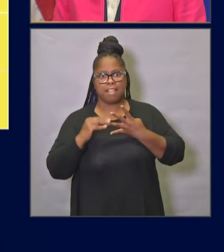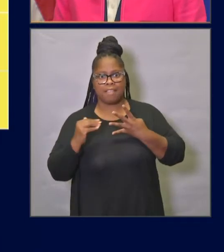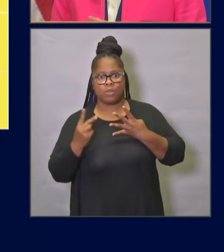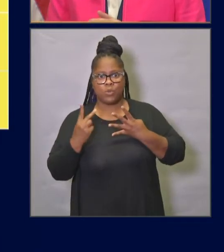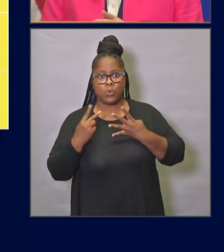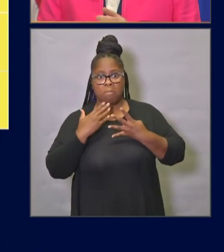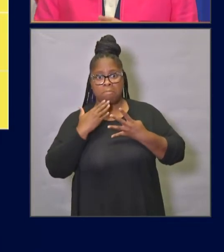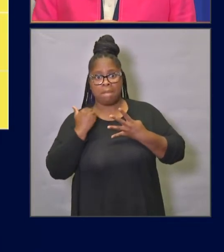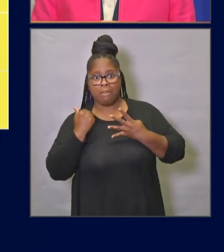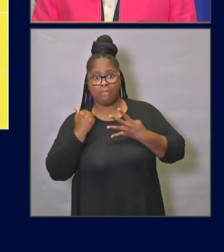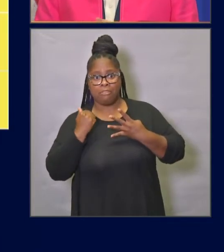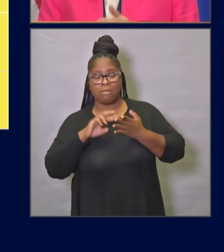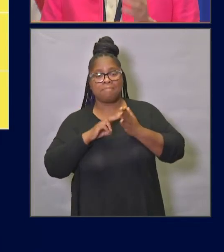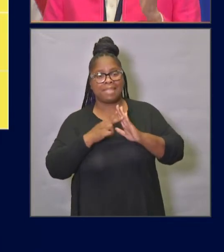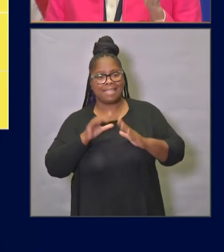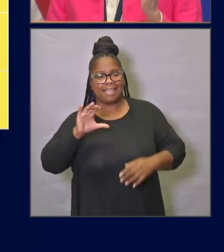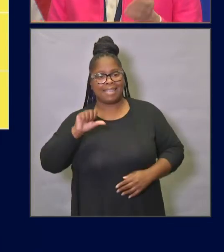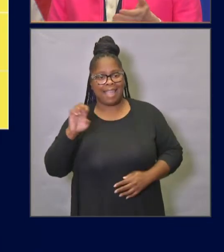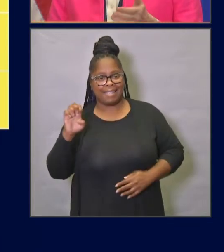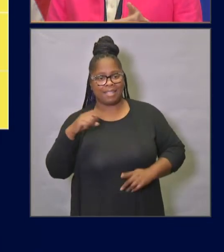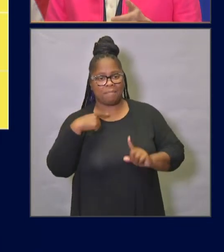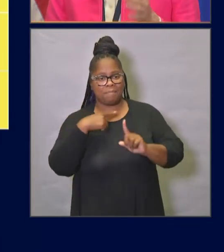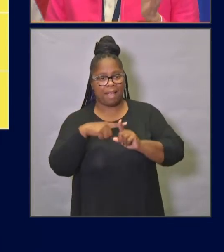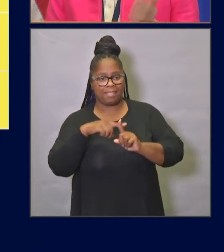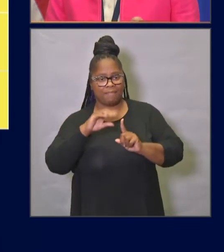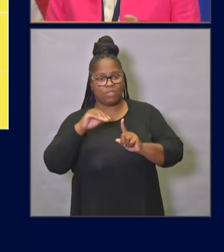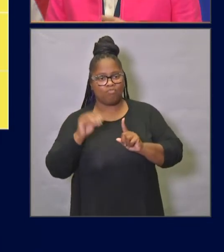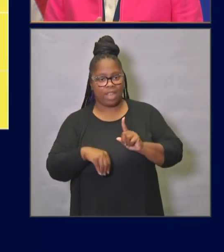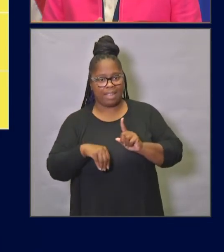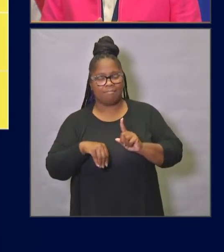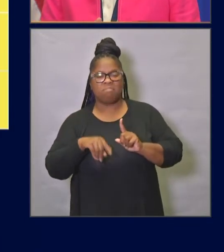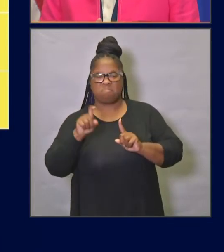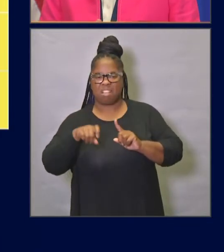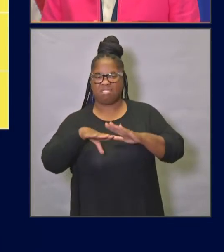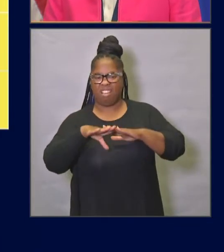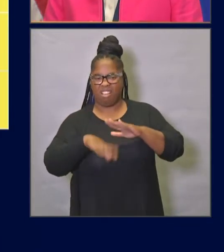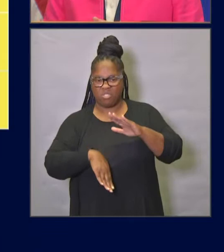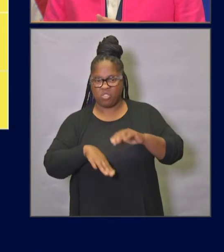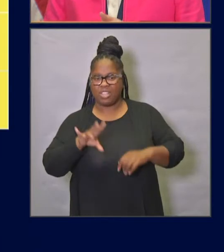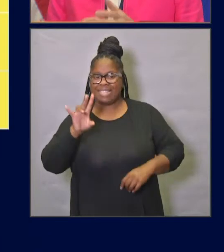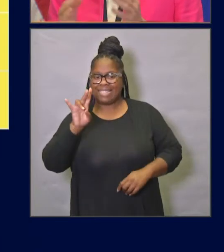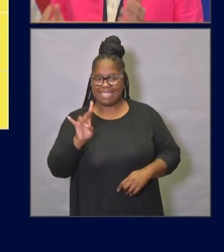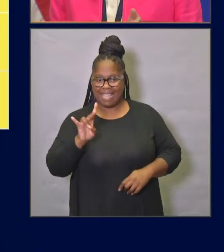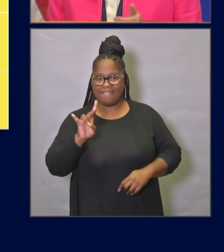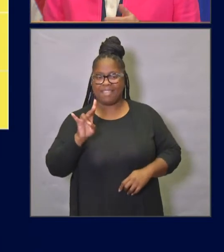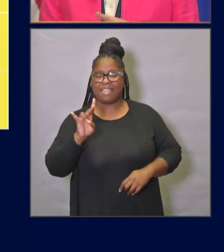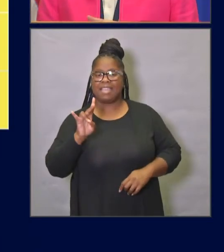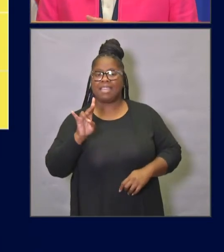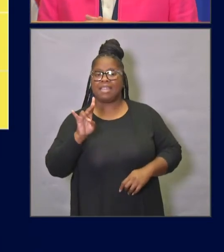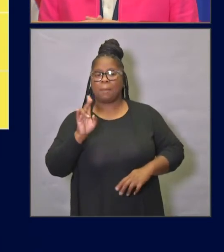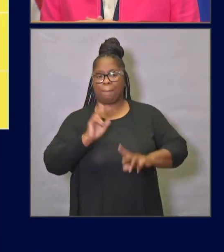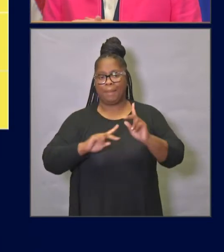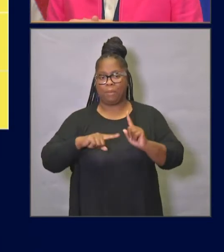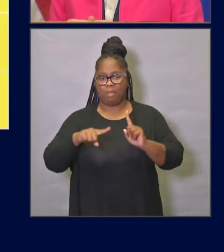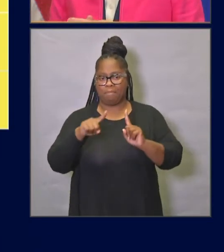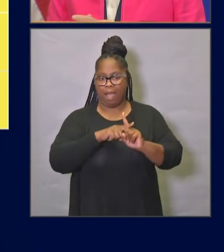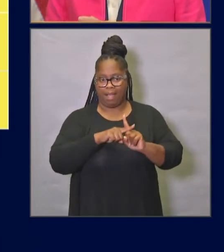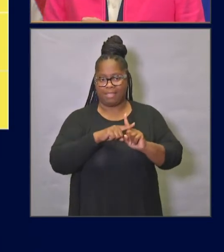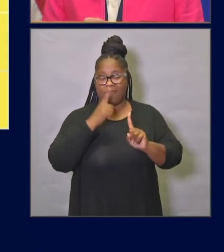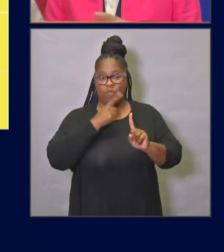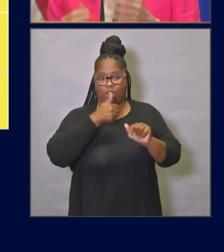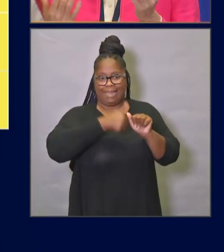your case positivity rate needs to drop to below 7 cases per 100,000